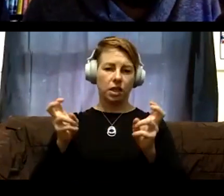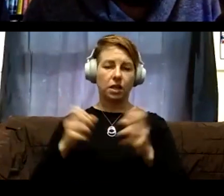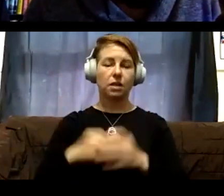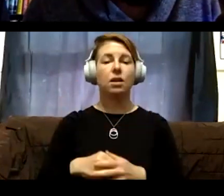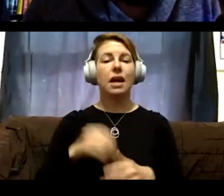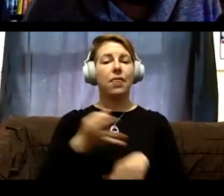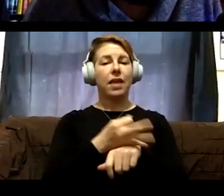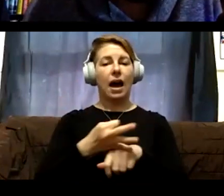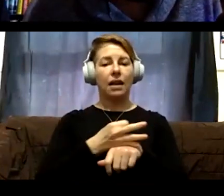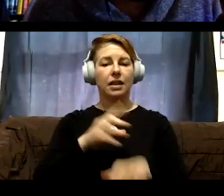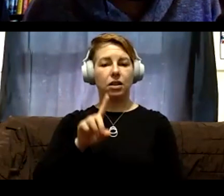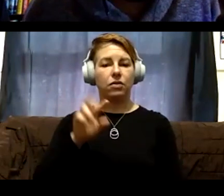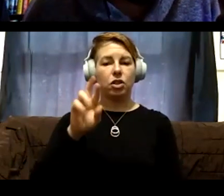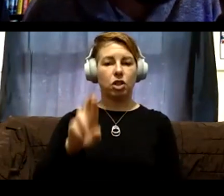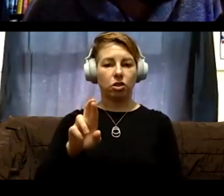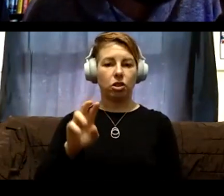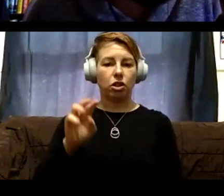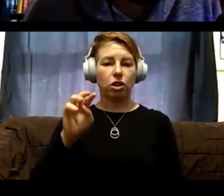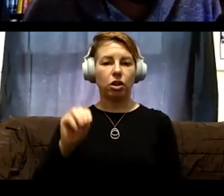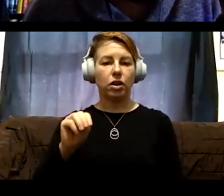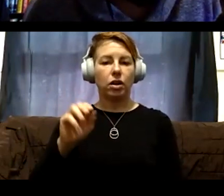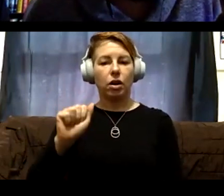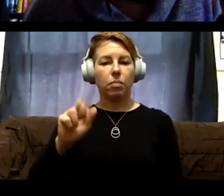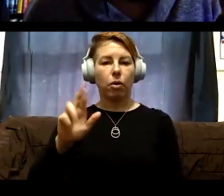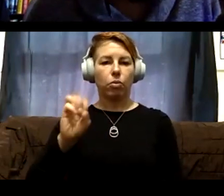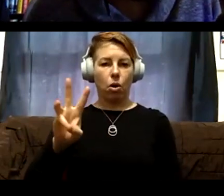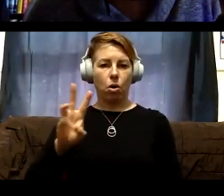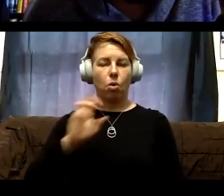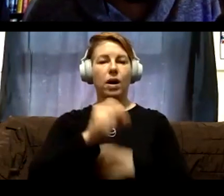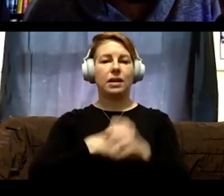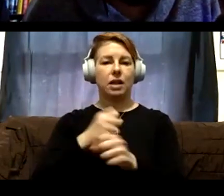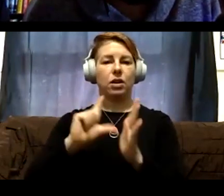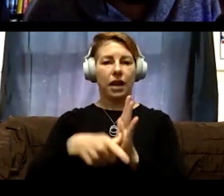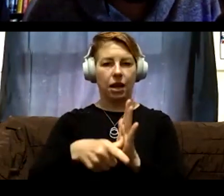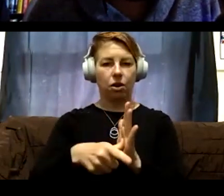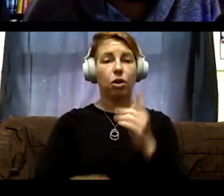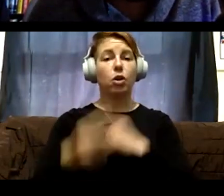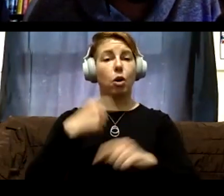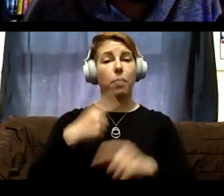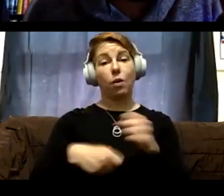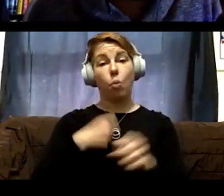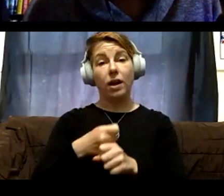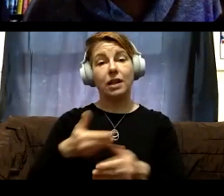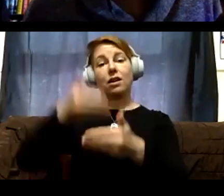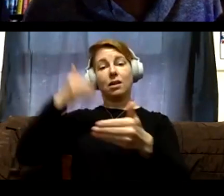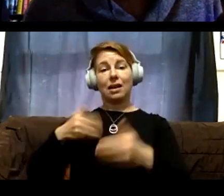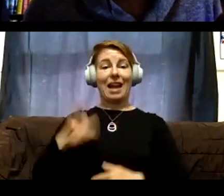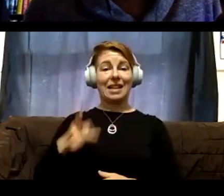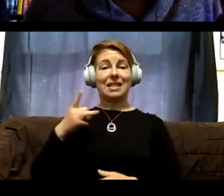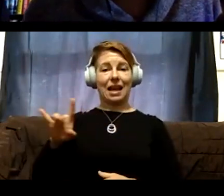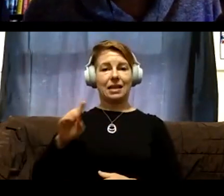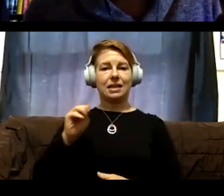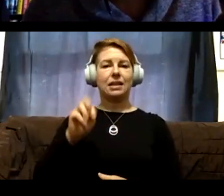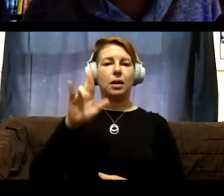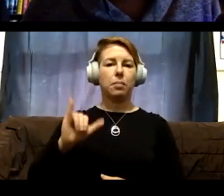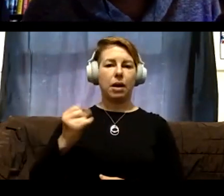Moreau a year later. Go back a little further and we get Mary Shelley's Frankenstein in 1818.